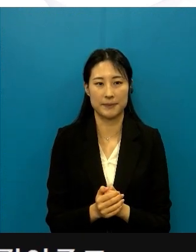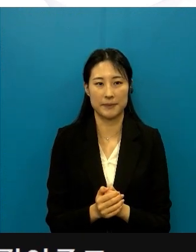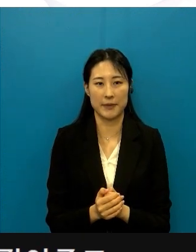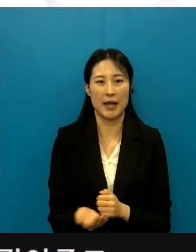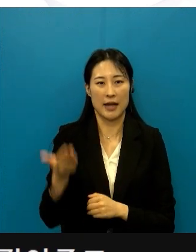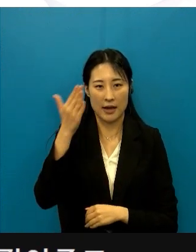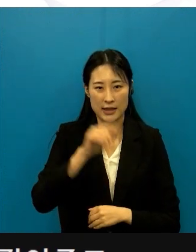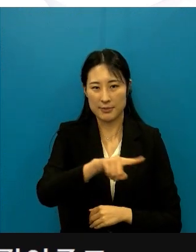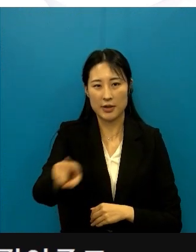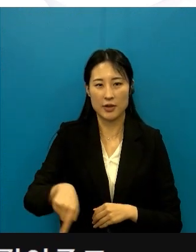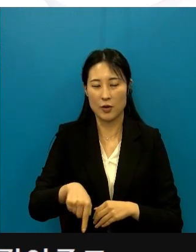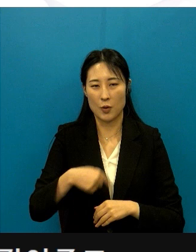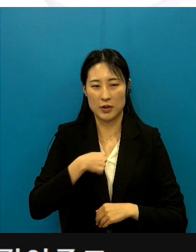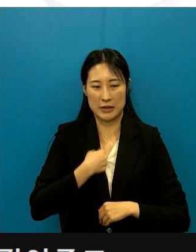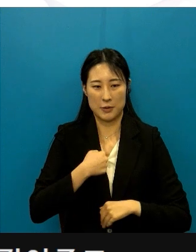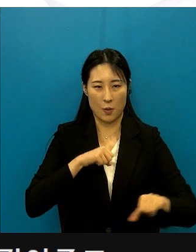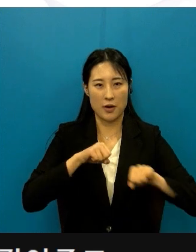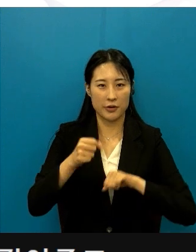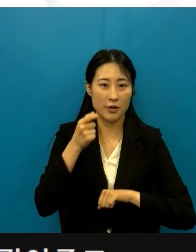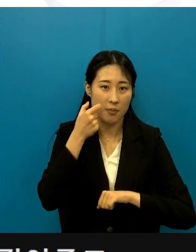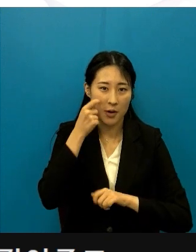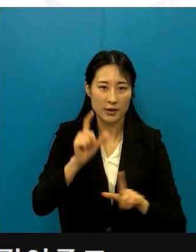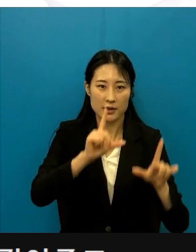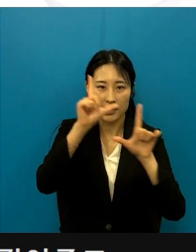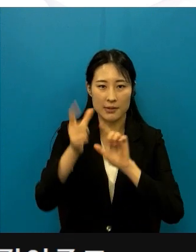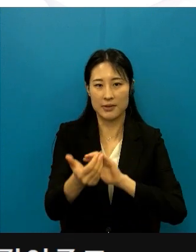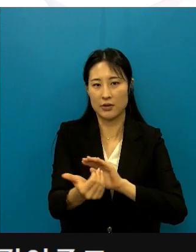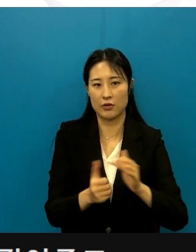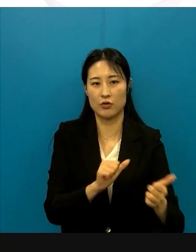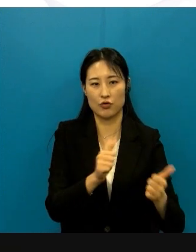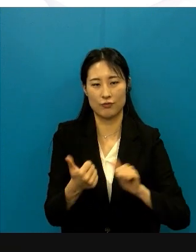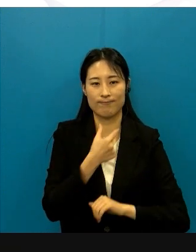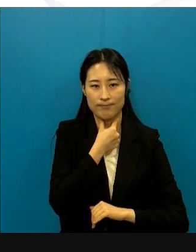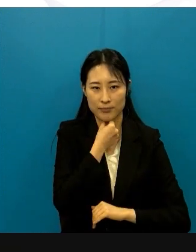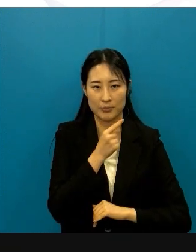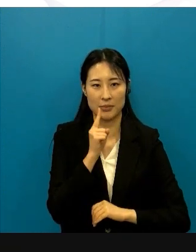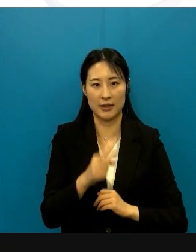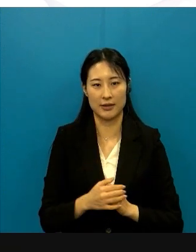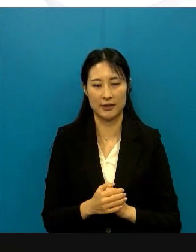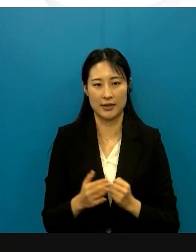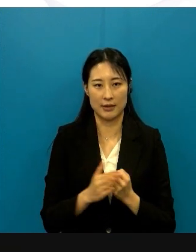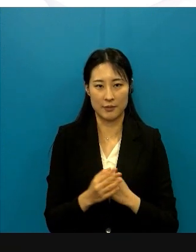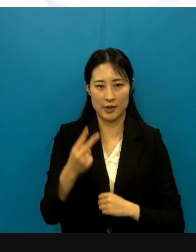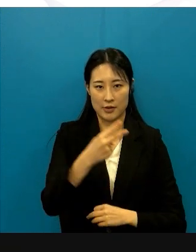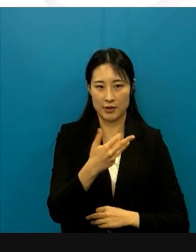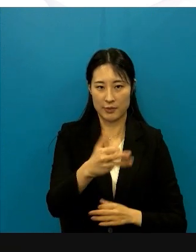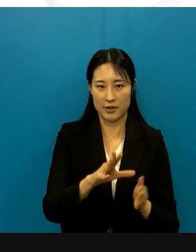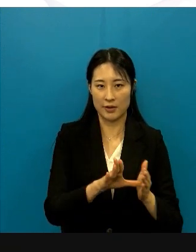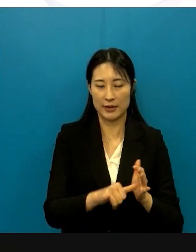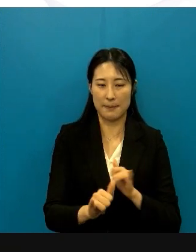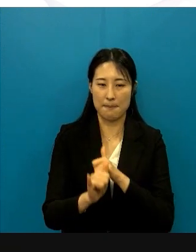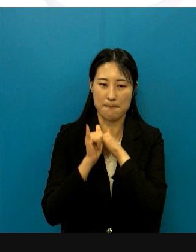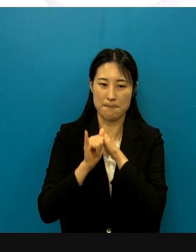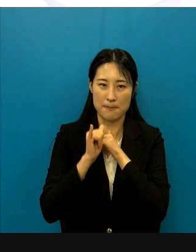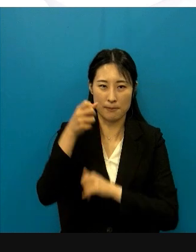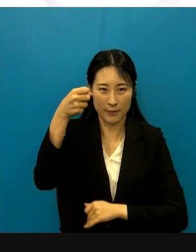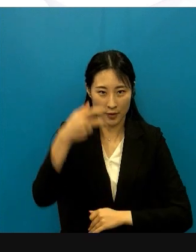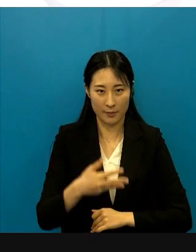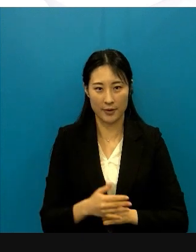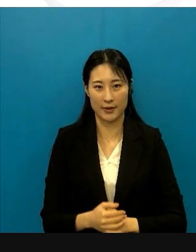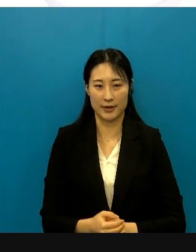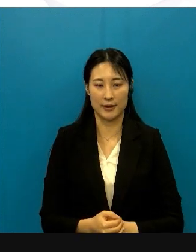2018, she made multiple attempts to die by suicide, either by hanging herself or